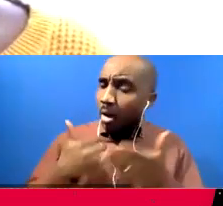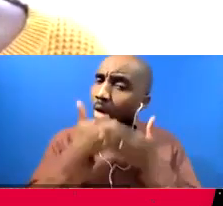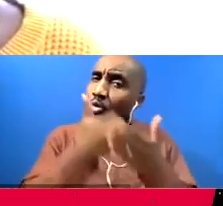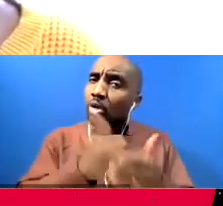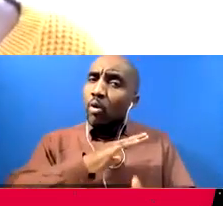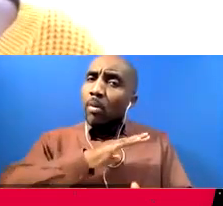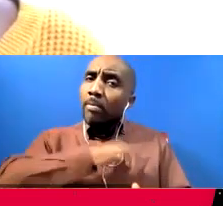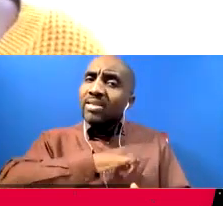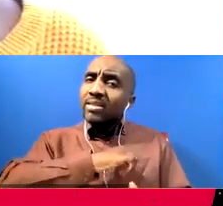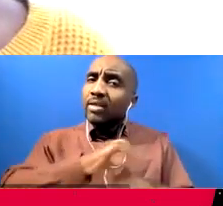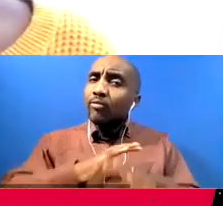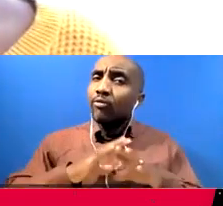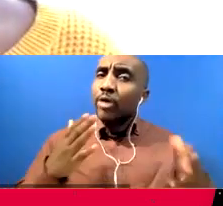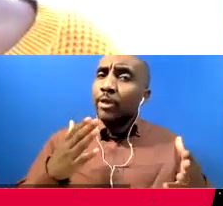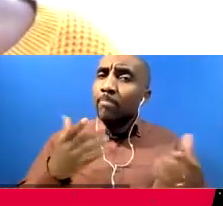Palestinian liberation. So